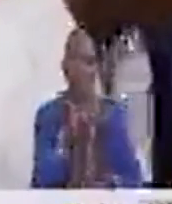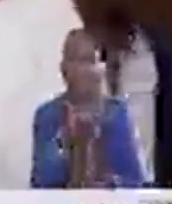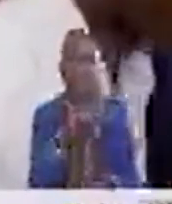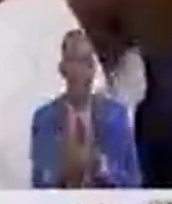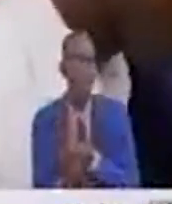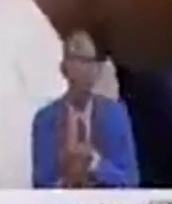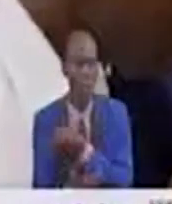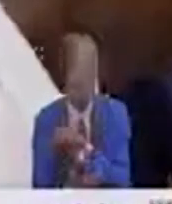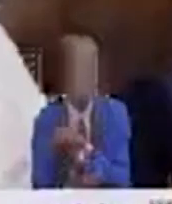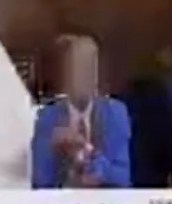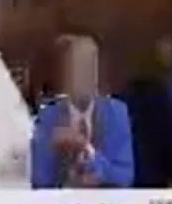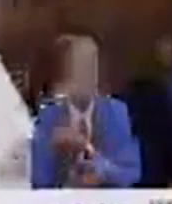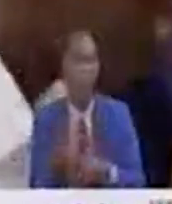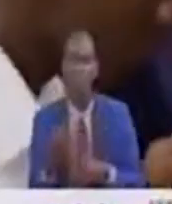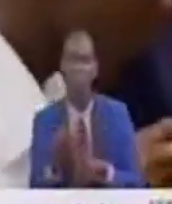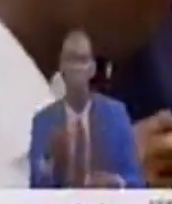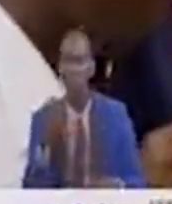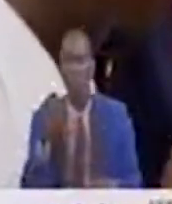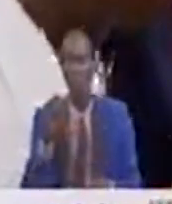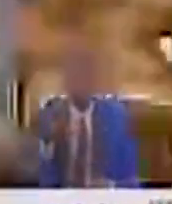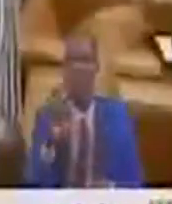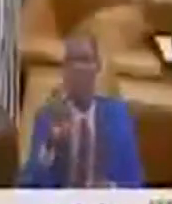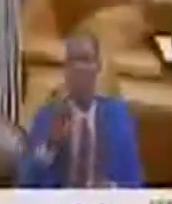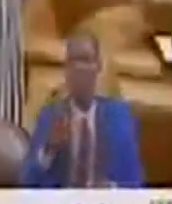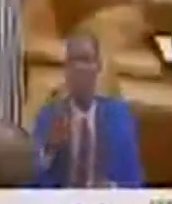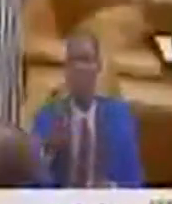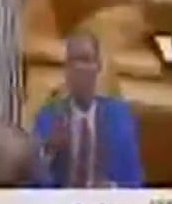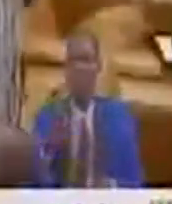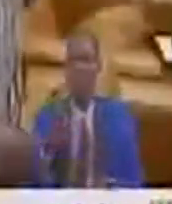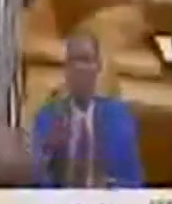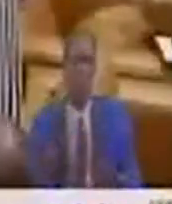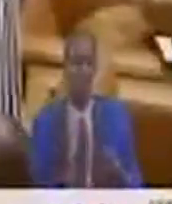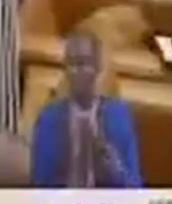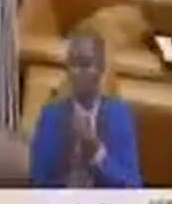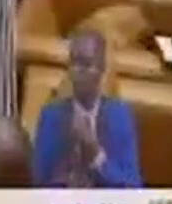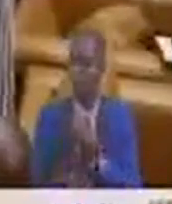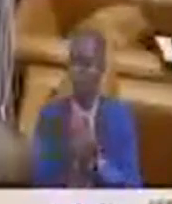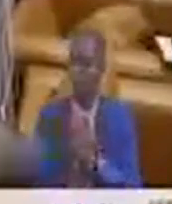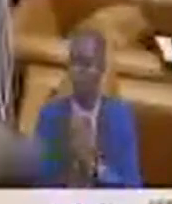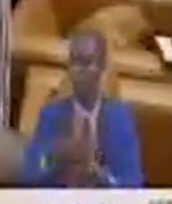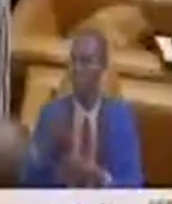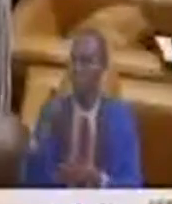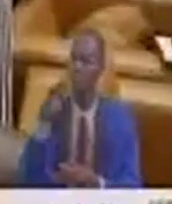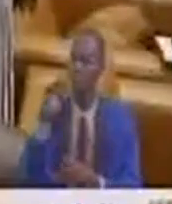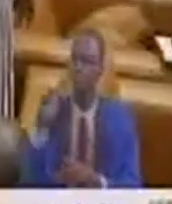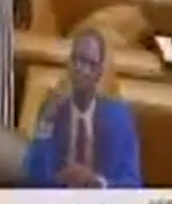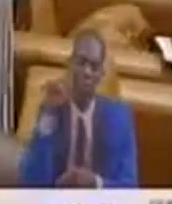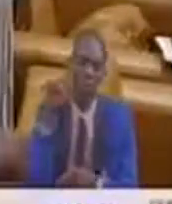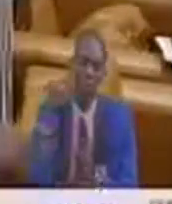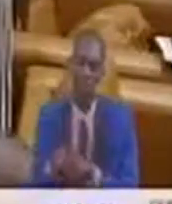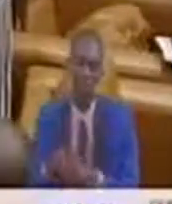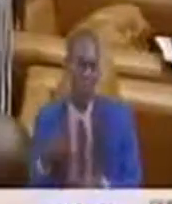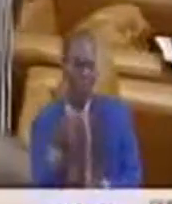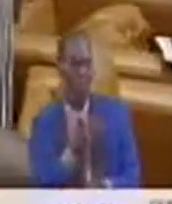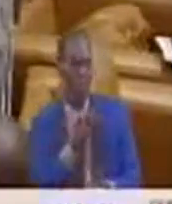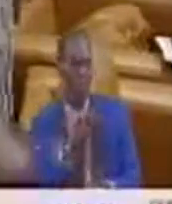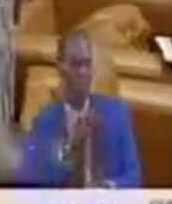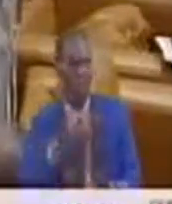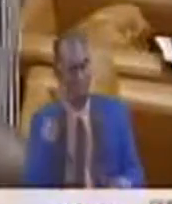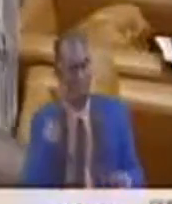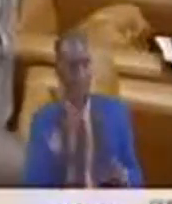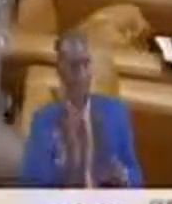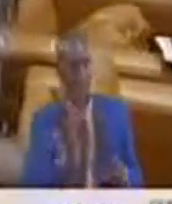is my brother. She is my sister. And then Abimelech took her.